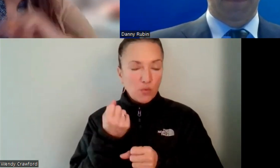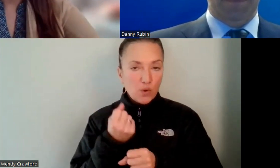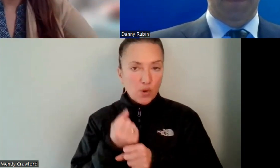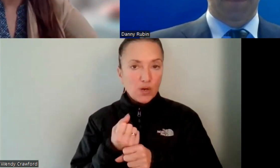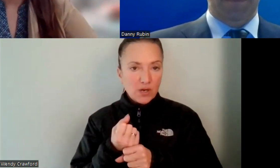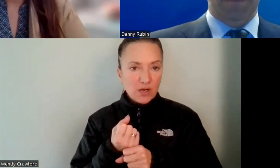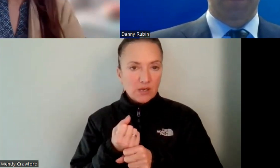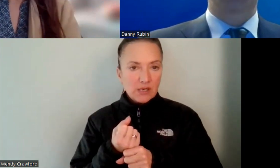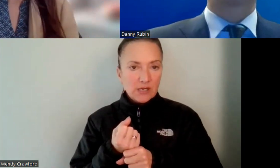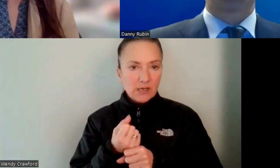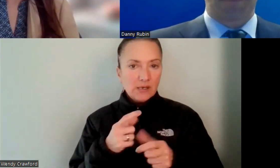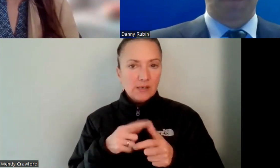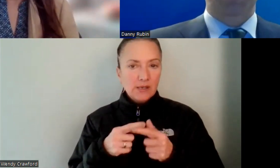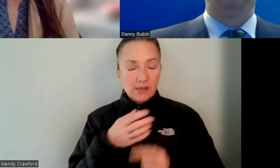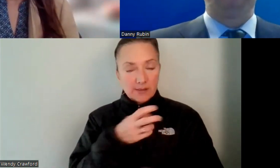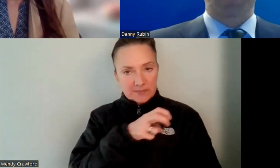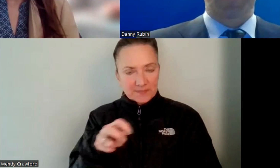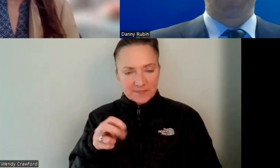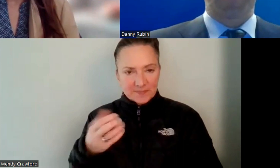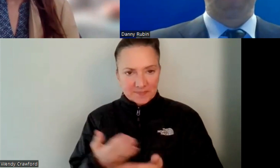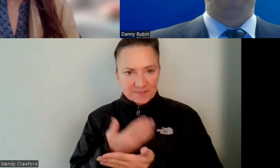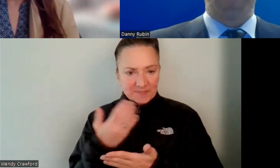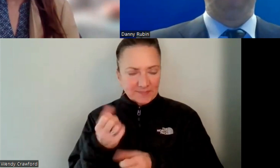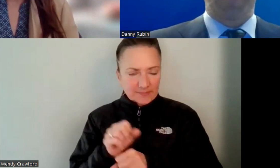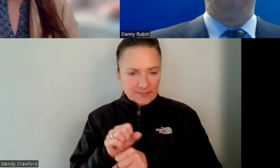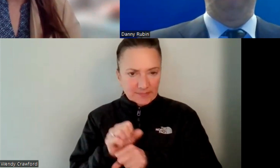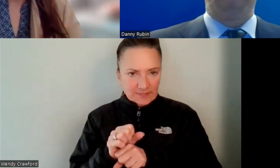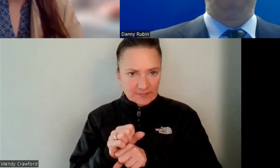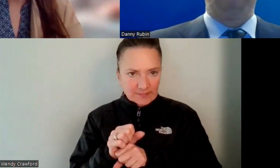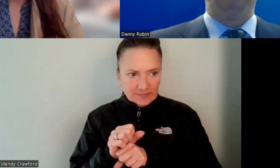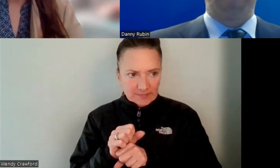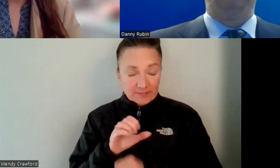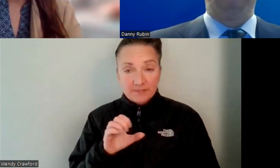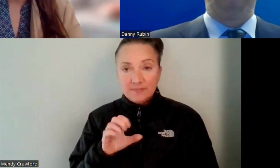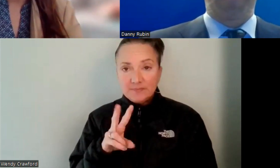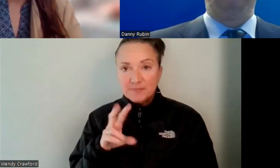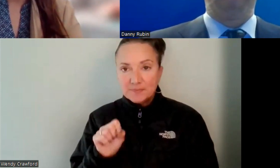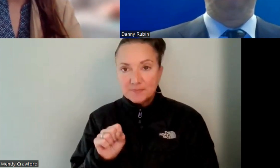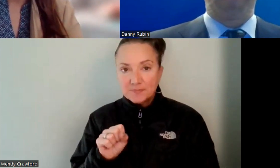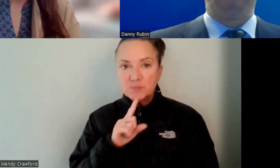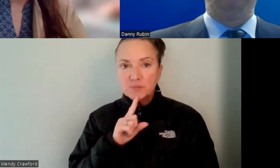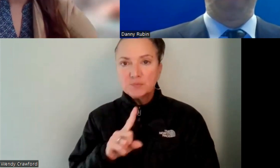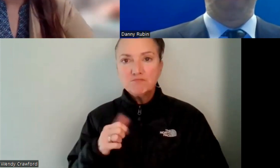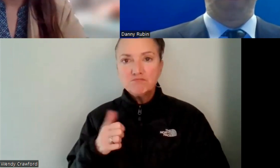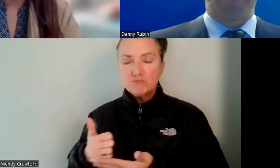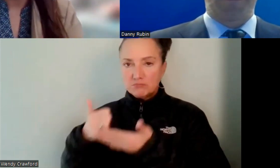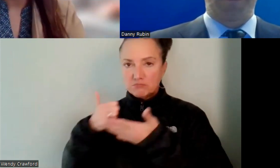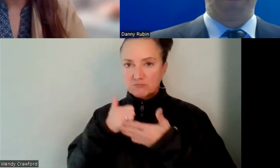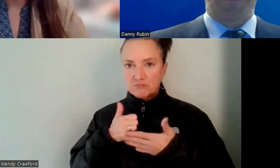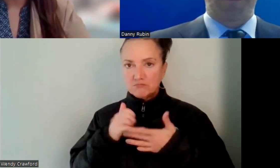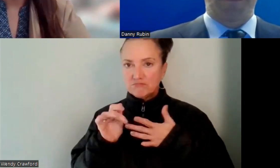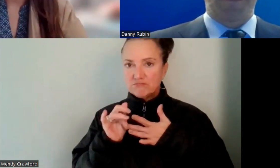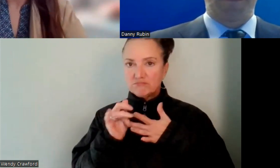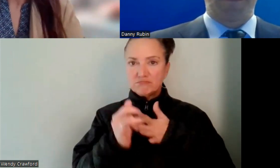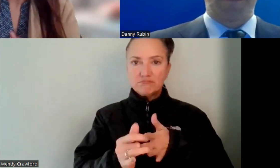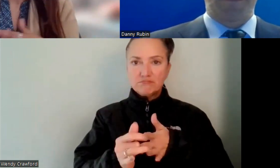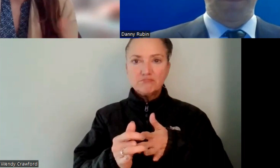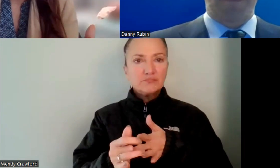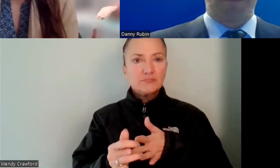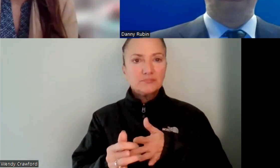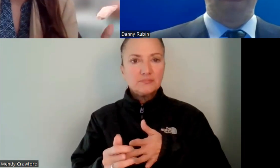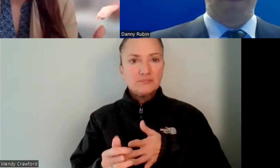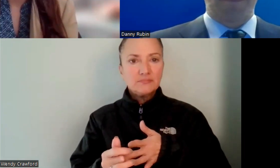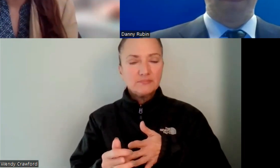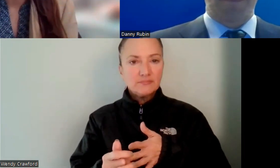before landing at this job. So basically, I feel like CVS actually helped me, guide my way to this job, because I had